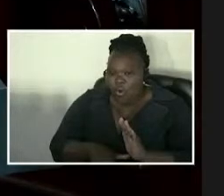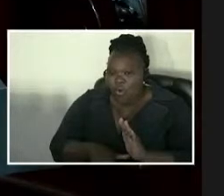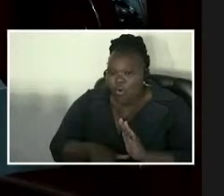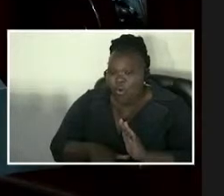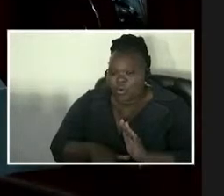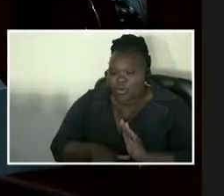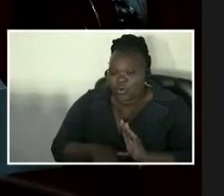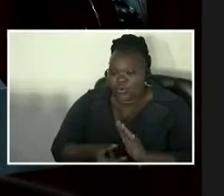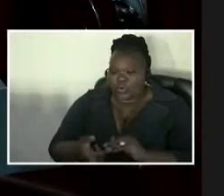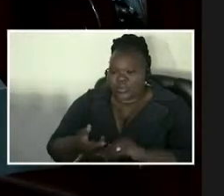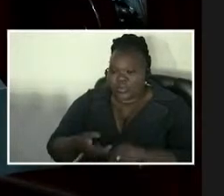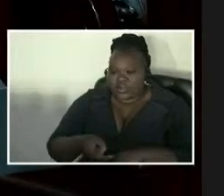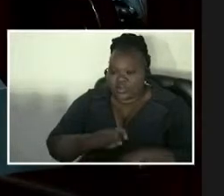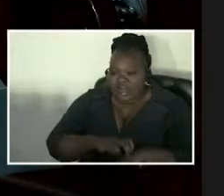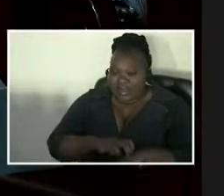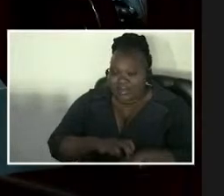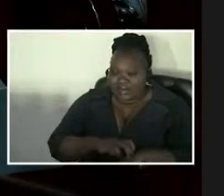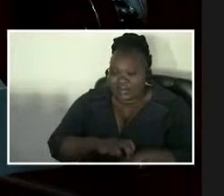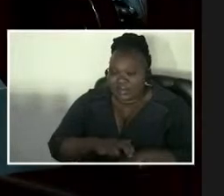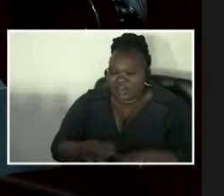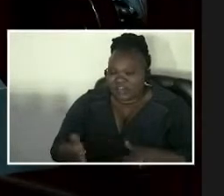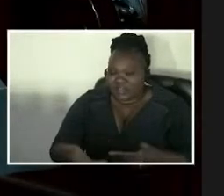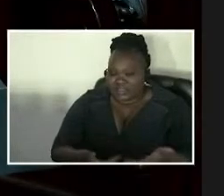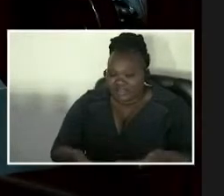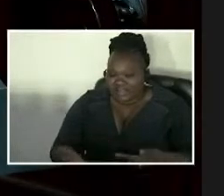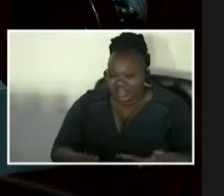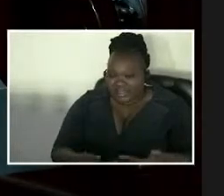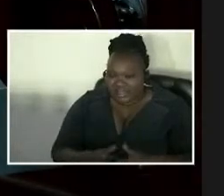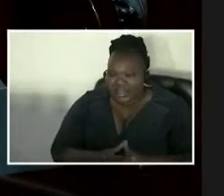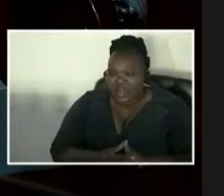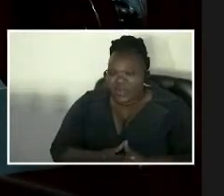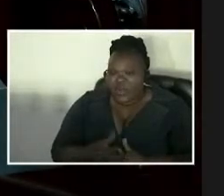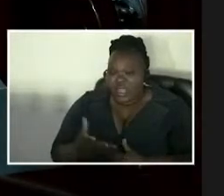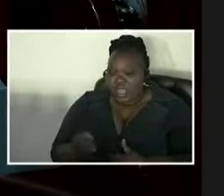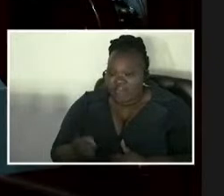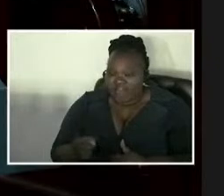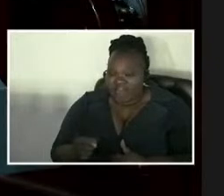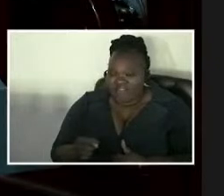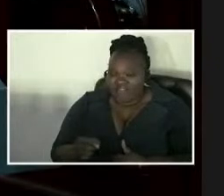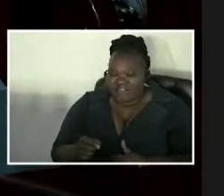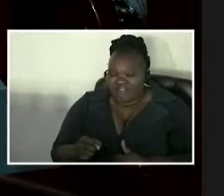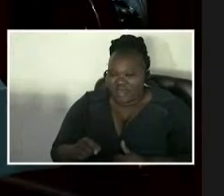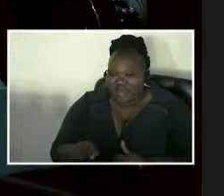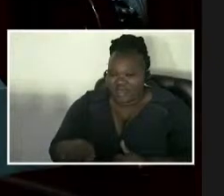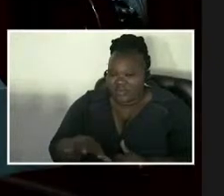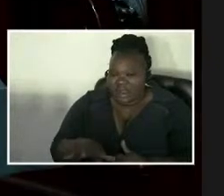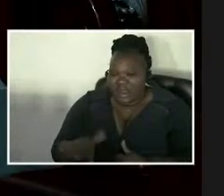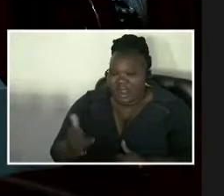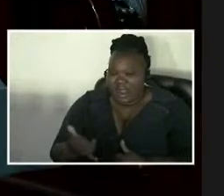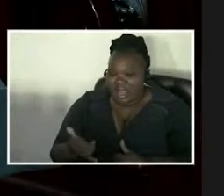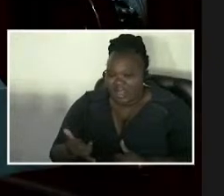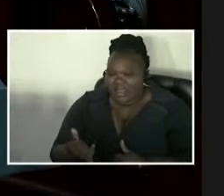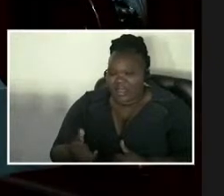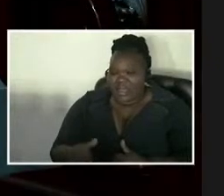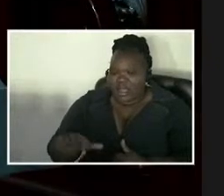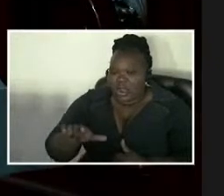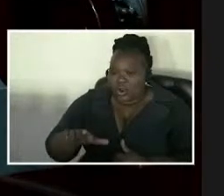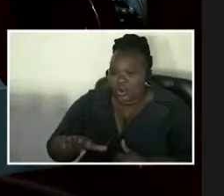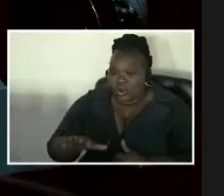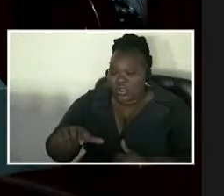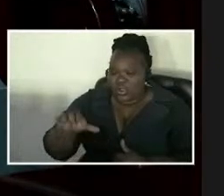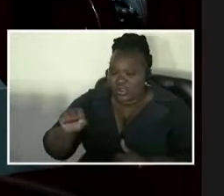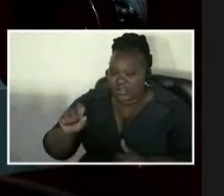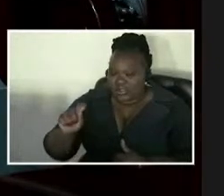low demand for services so we have facilities like siloa lutheran hospital saint